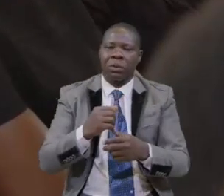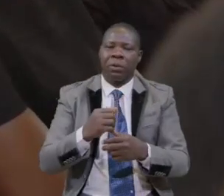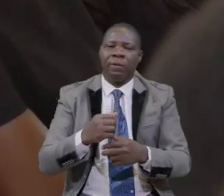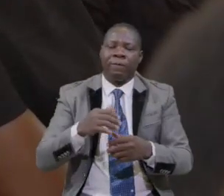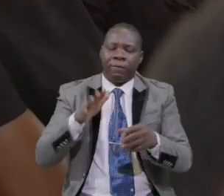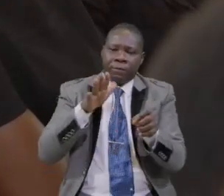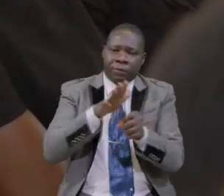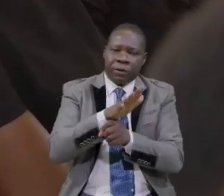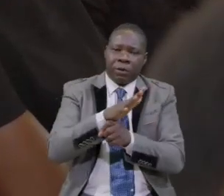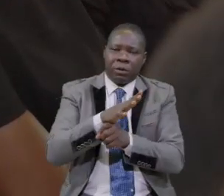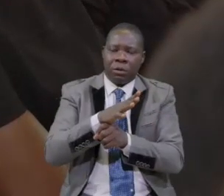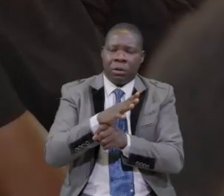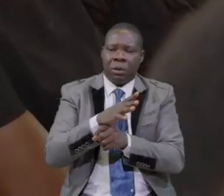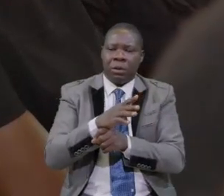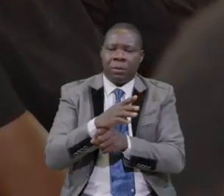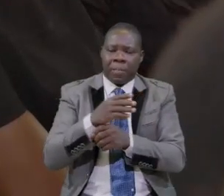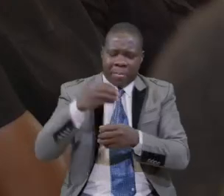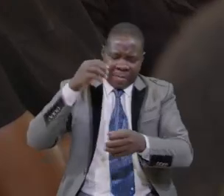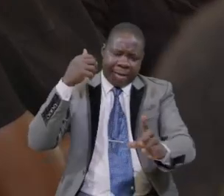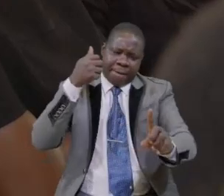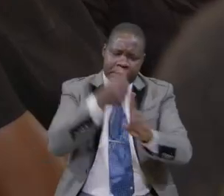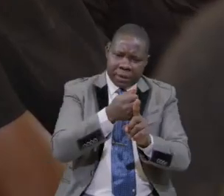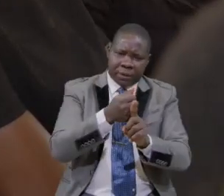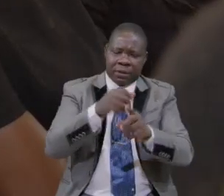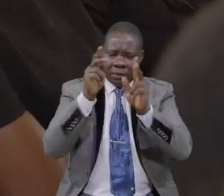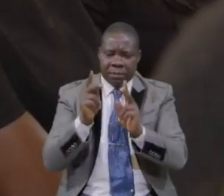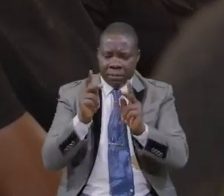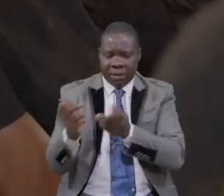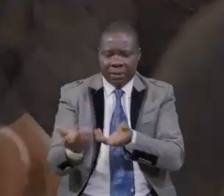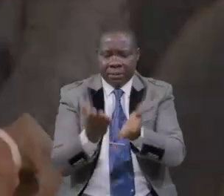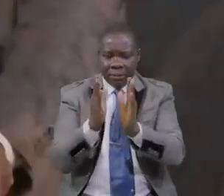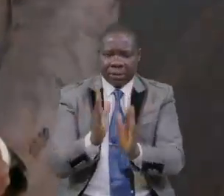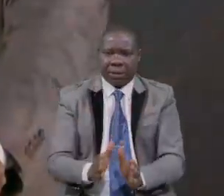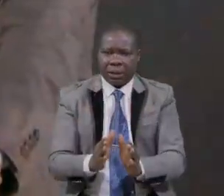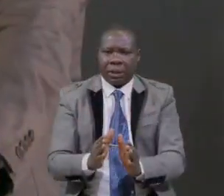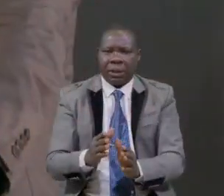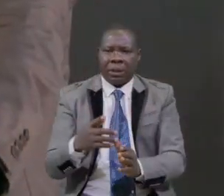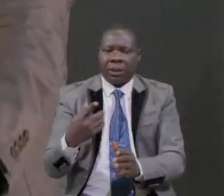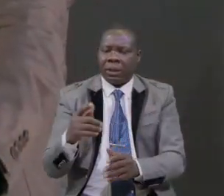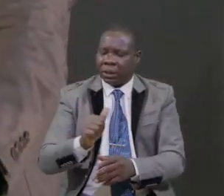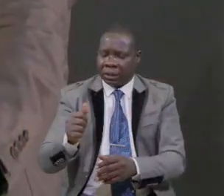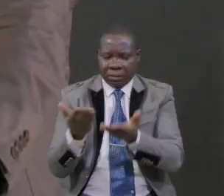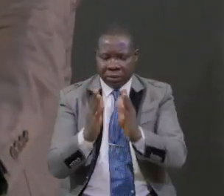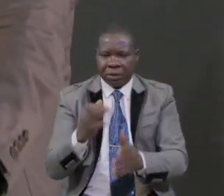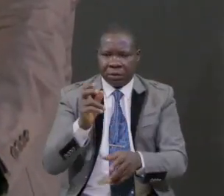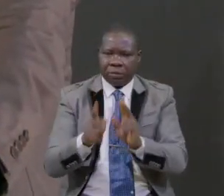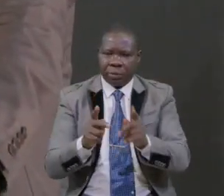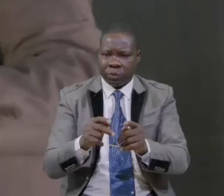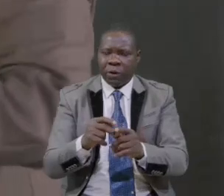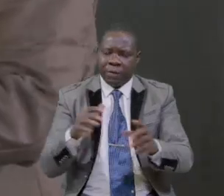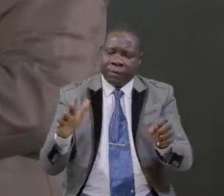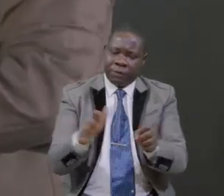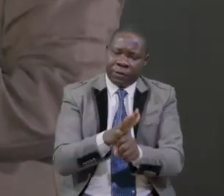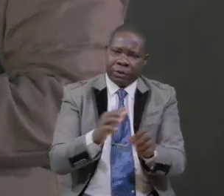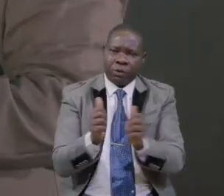of the Lord. A messenger of the people. And he was consumed with this one passion.